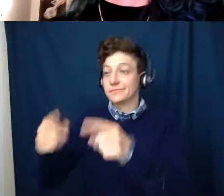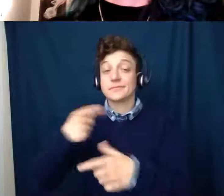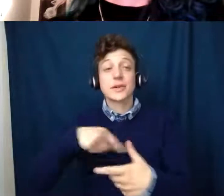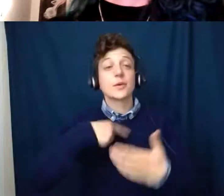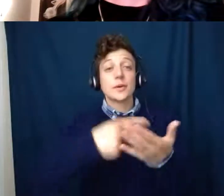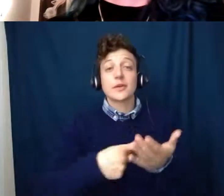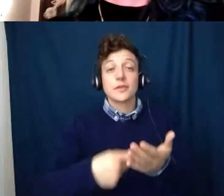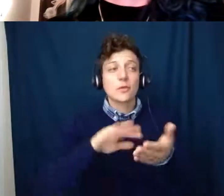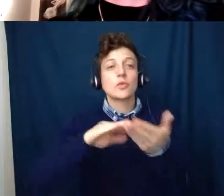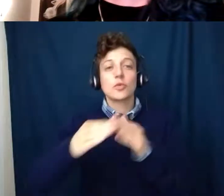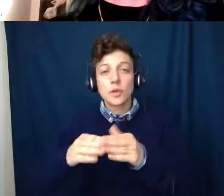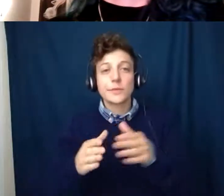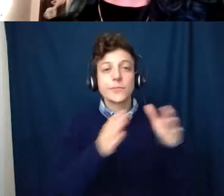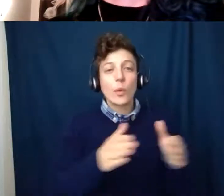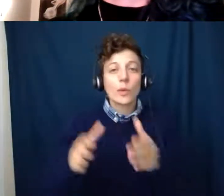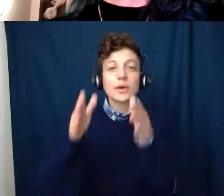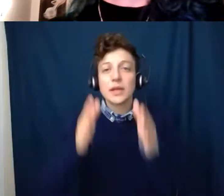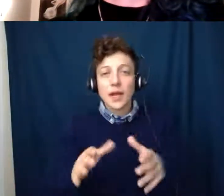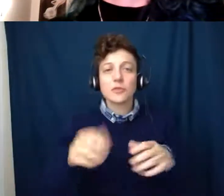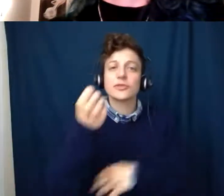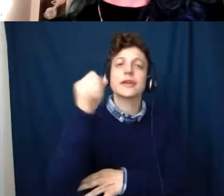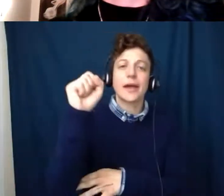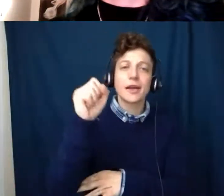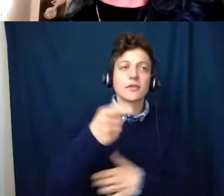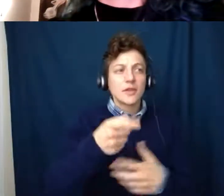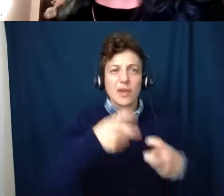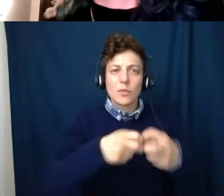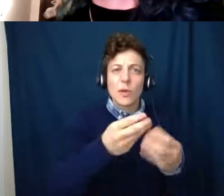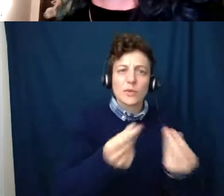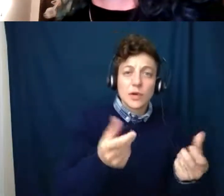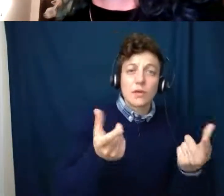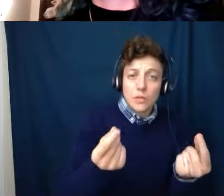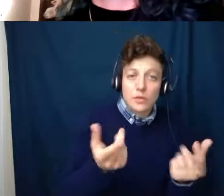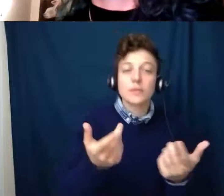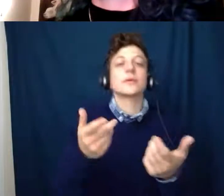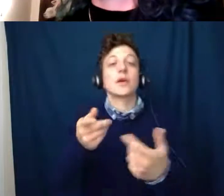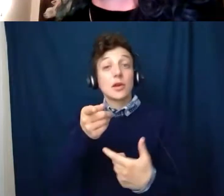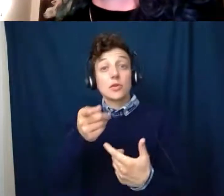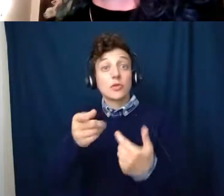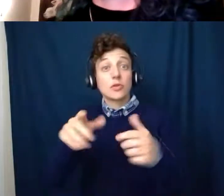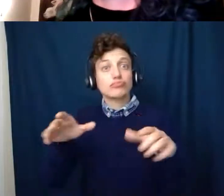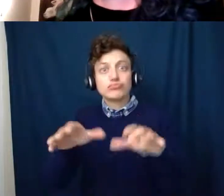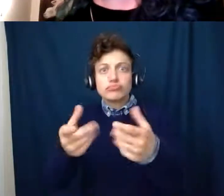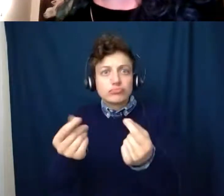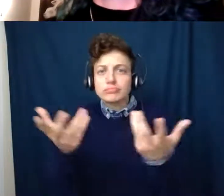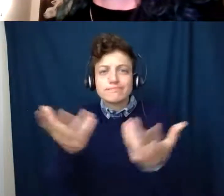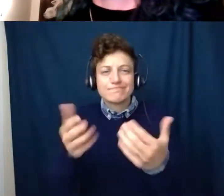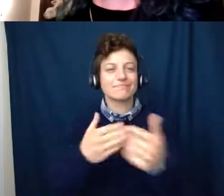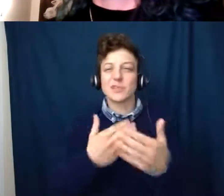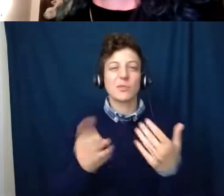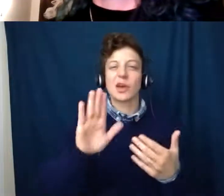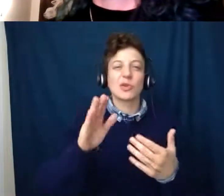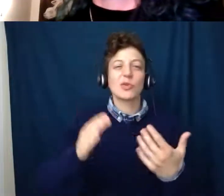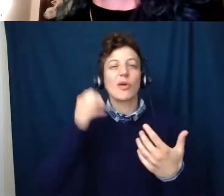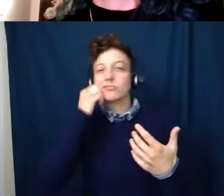understand what people are doing to make the problem better and what you can do, no matter what it is that you do in your day-to-day life, what you can do to make it